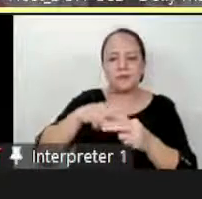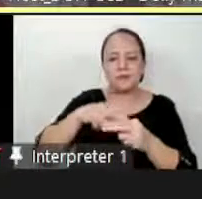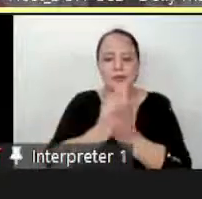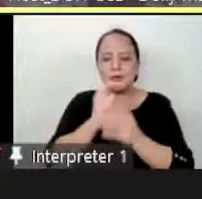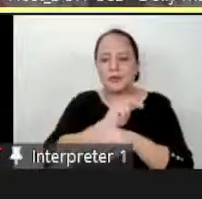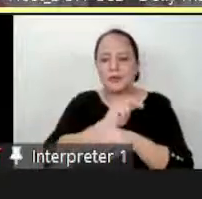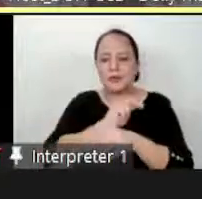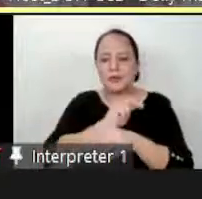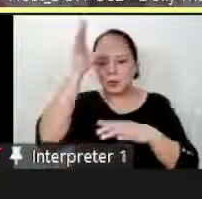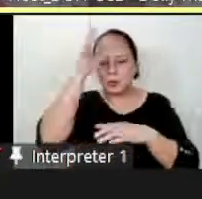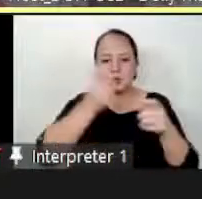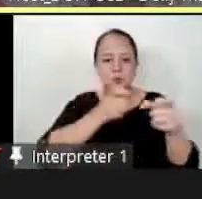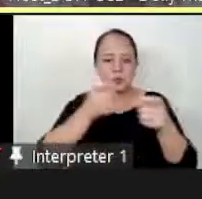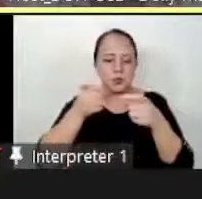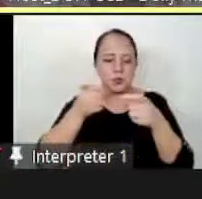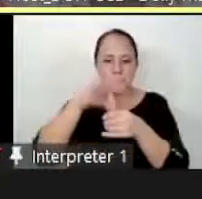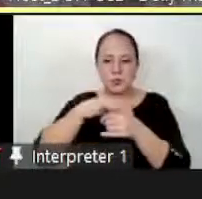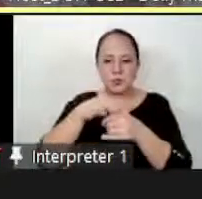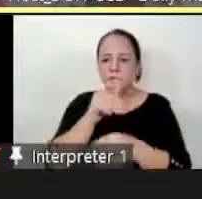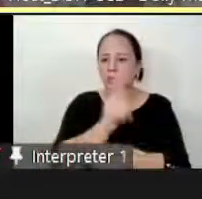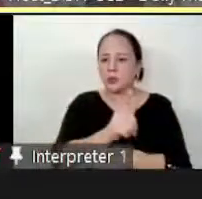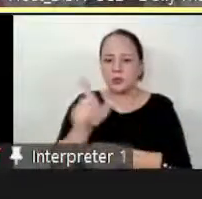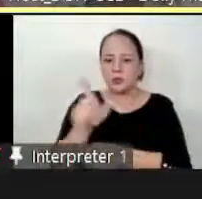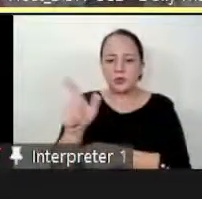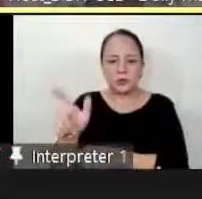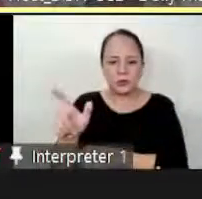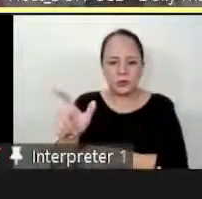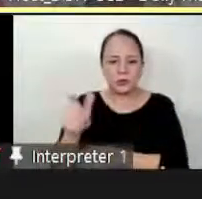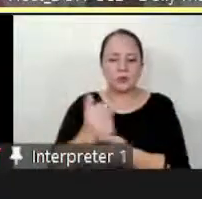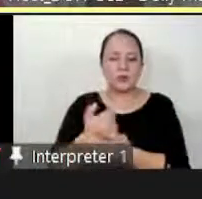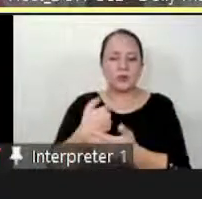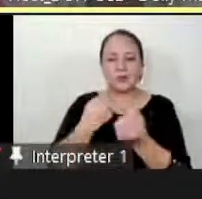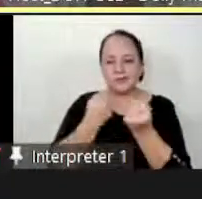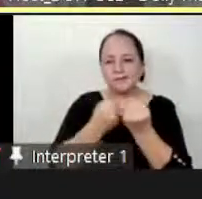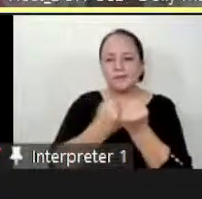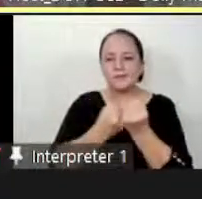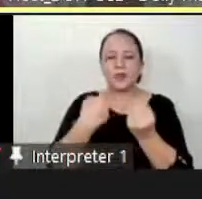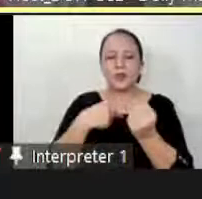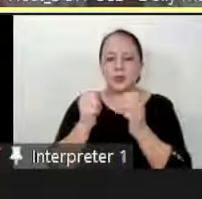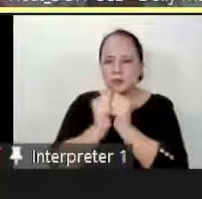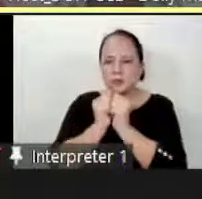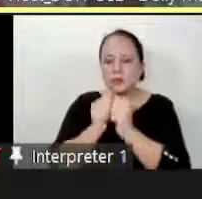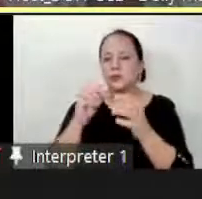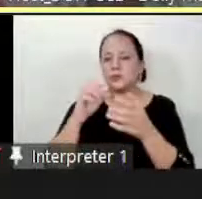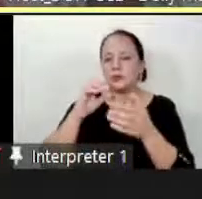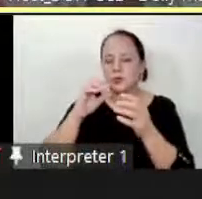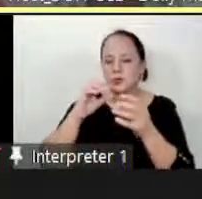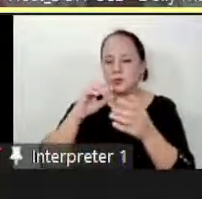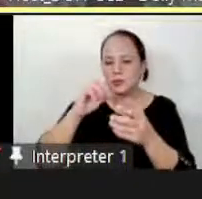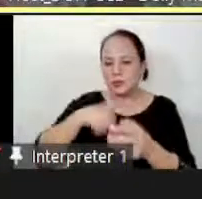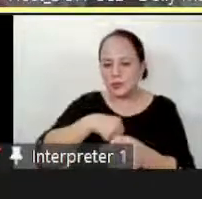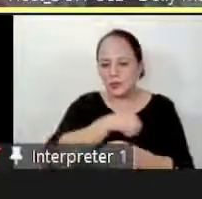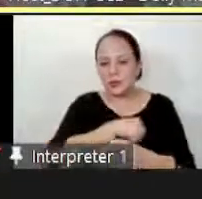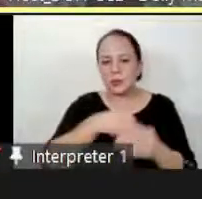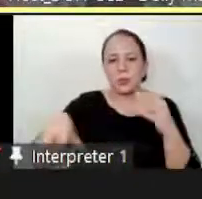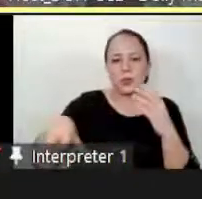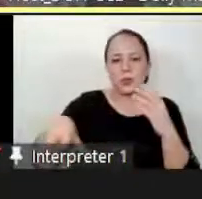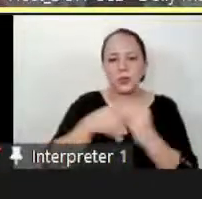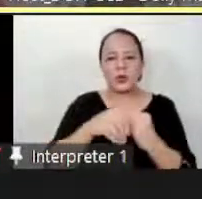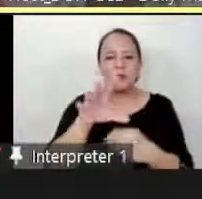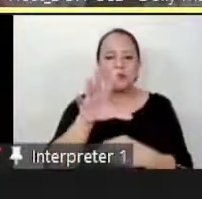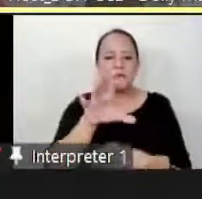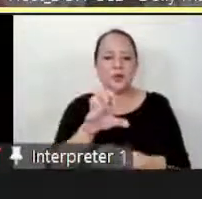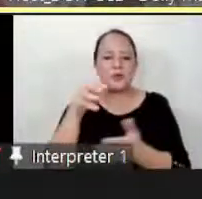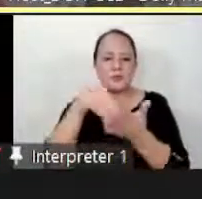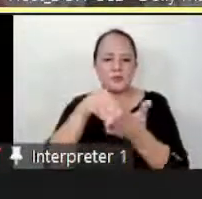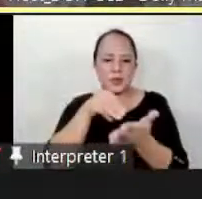National Cancer Control Program for 2021. With the support of my colleagues in the Senate, we were able to add 500 million